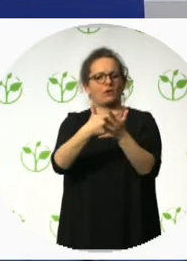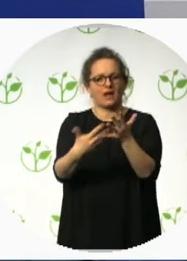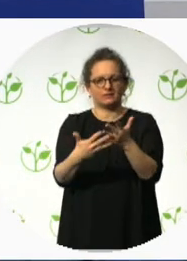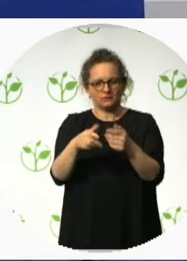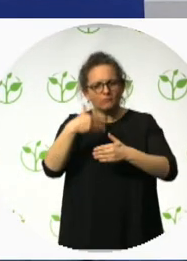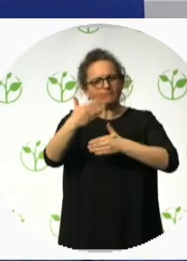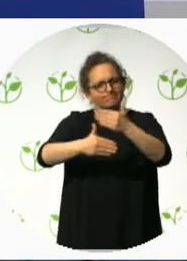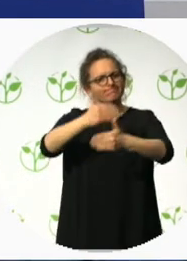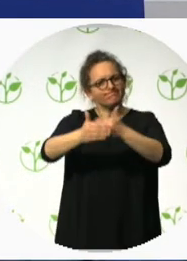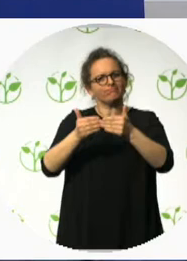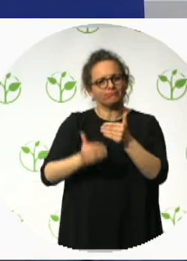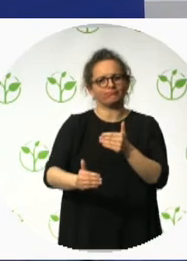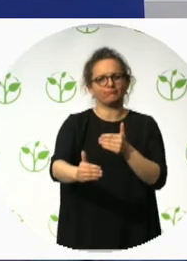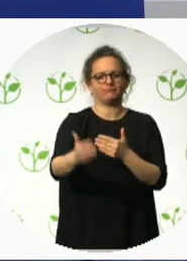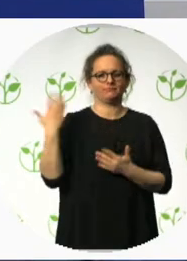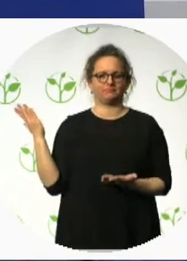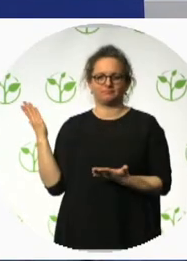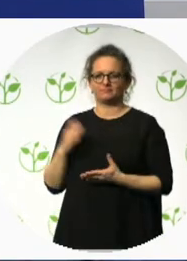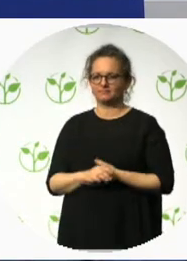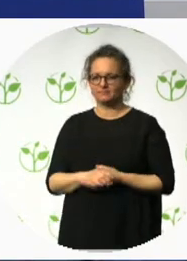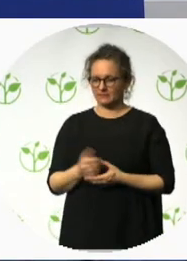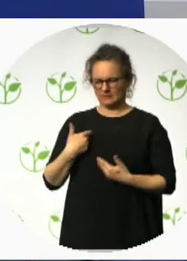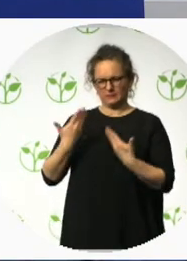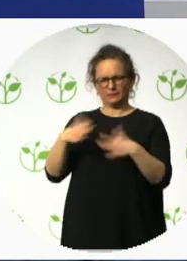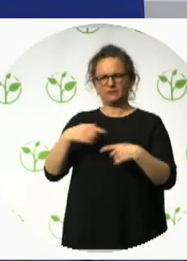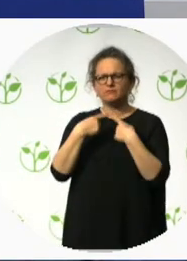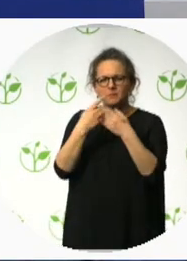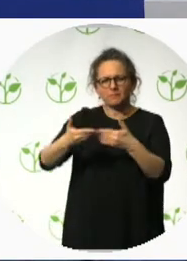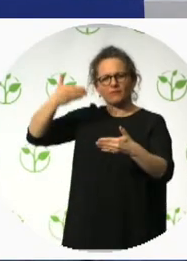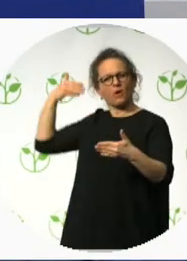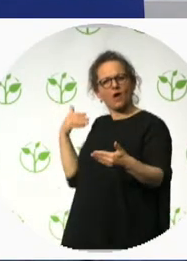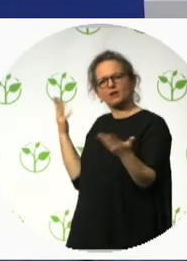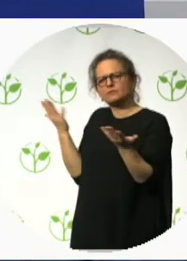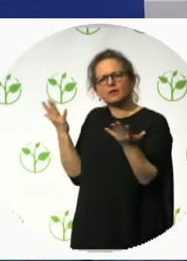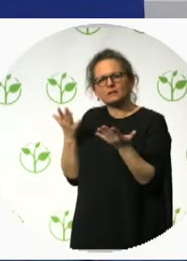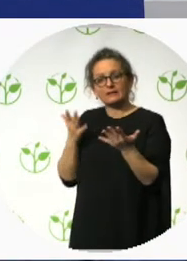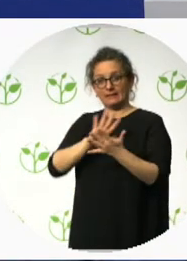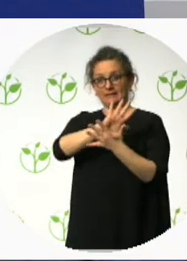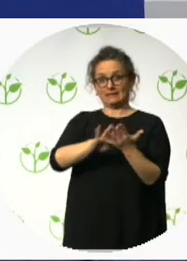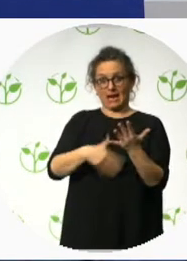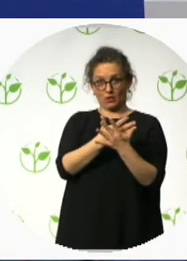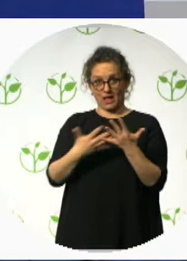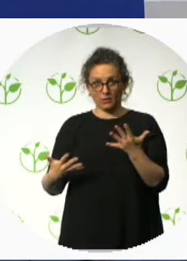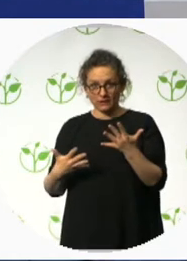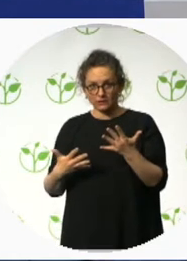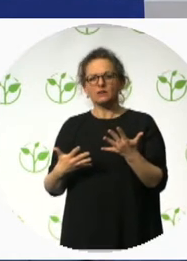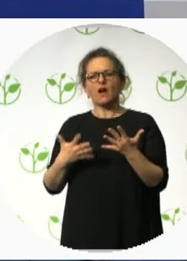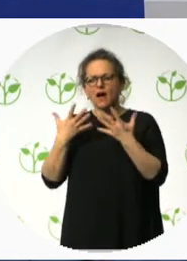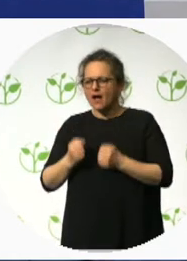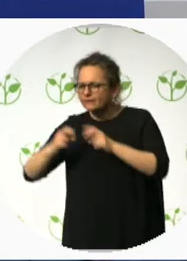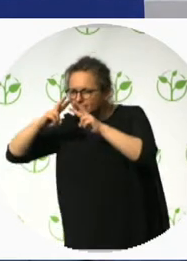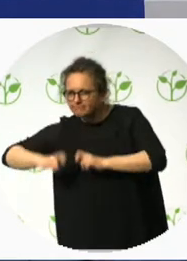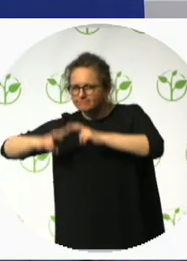This is what I've said before. This is the research sign language research center set up at Indonesia, University